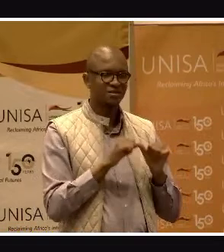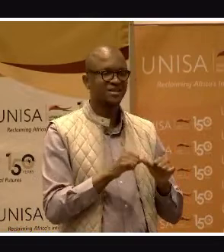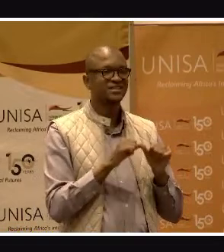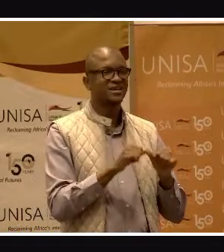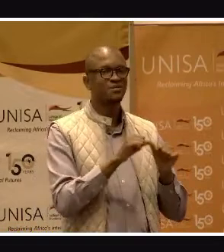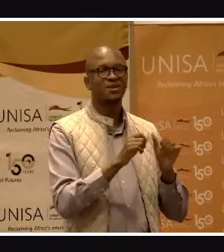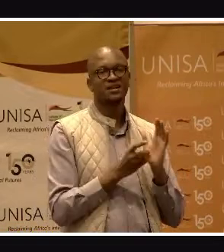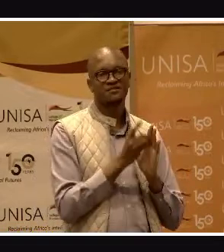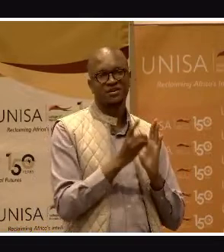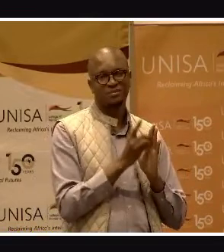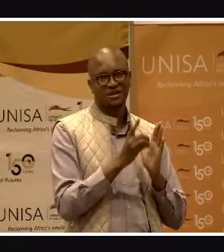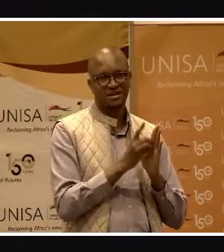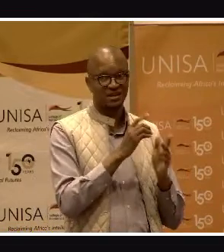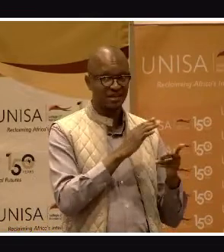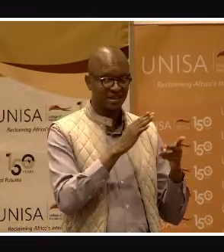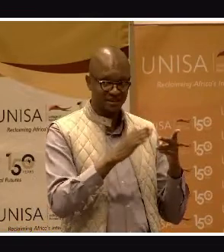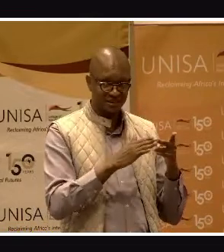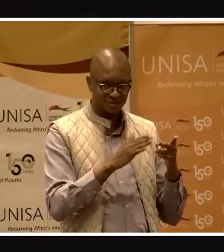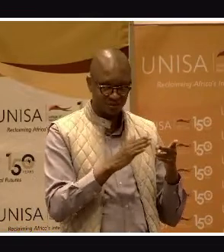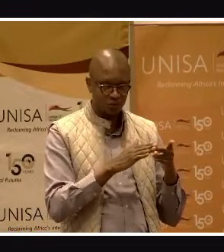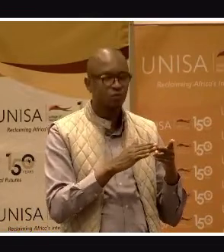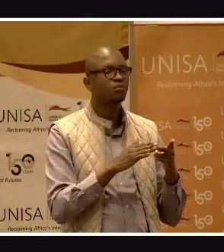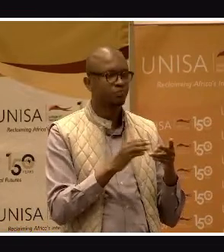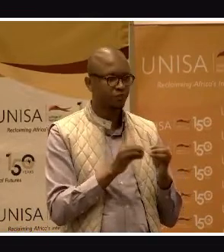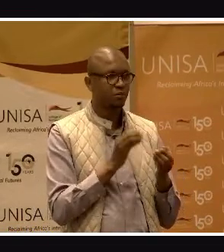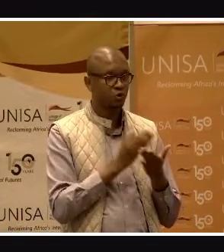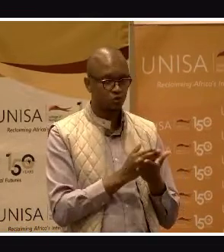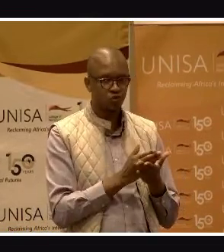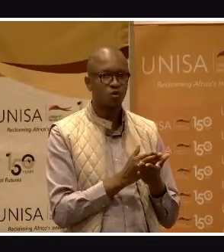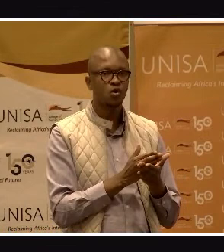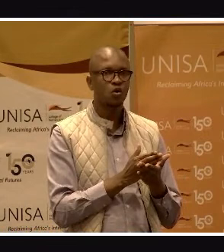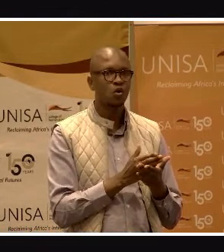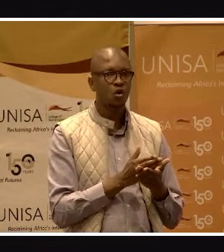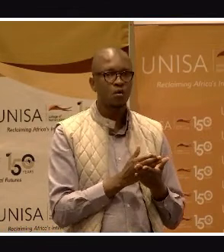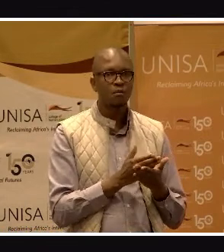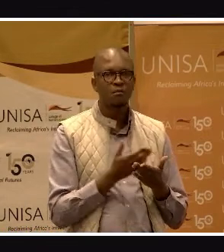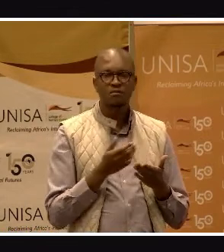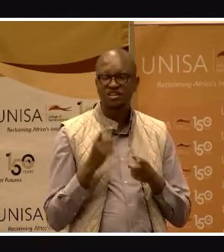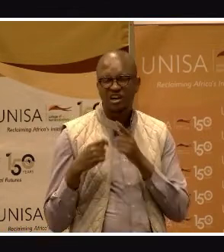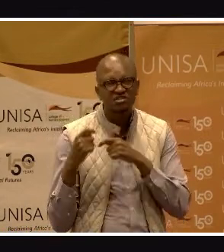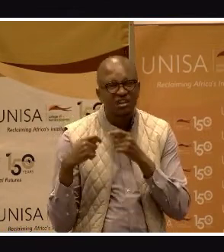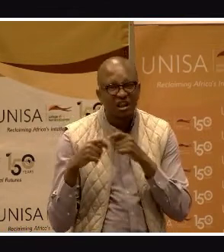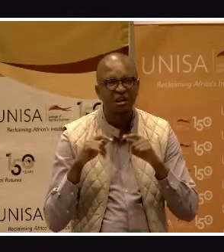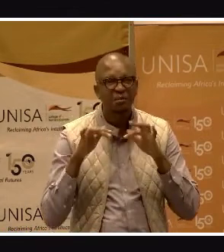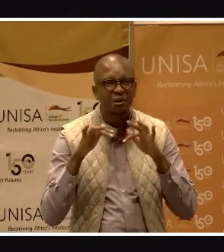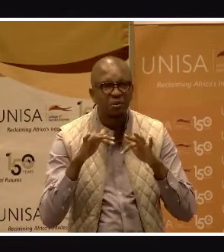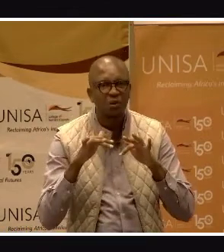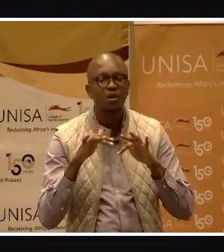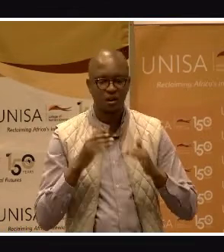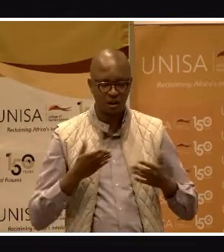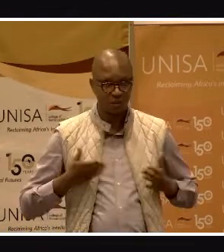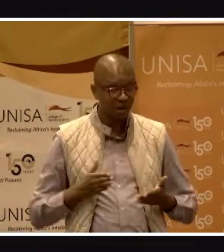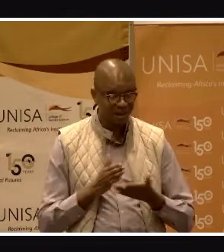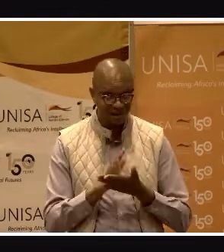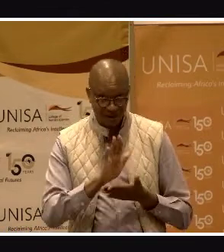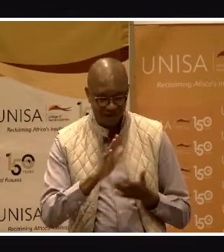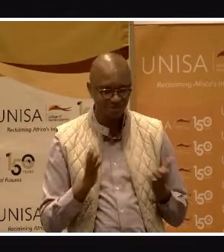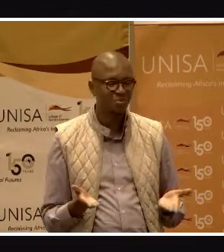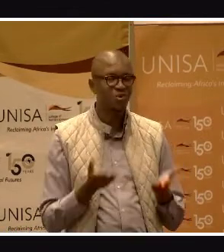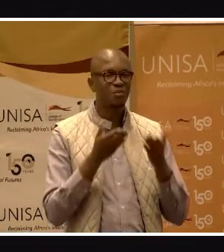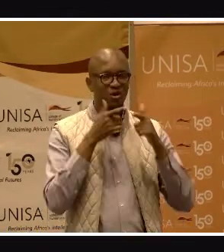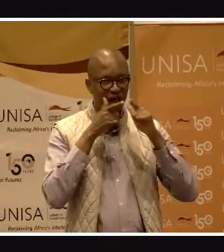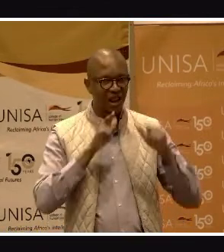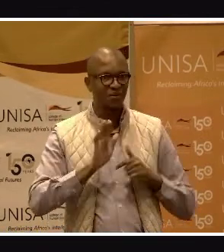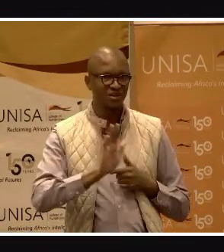to uphold indigenous people's rights to maintain, revitalize, and promote their languages. And